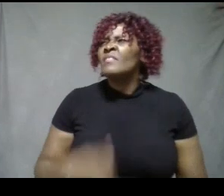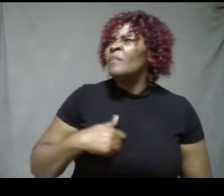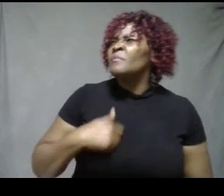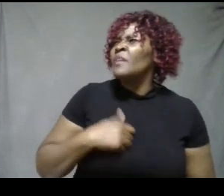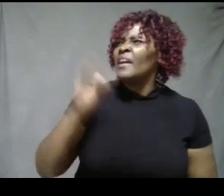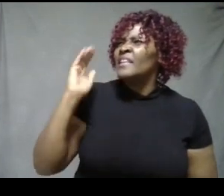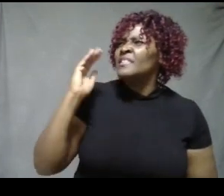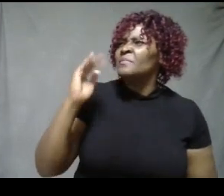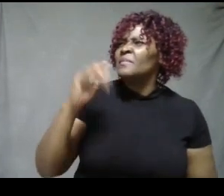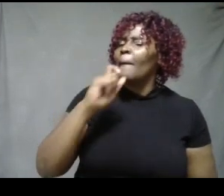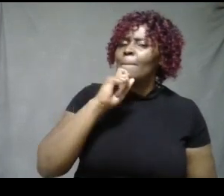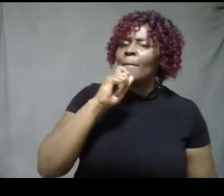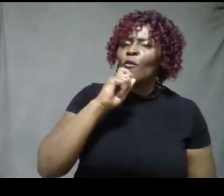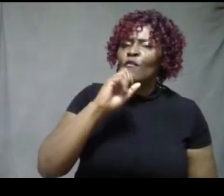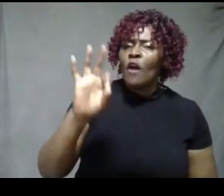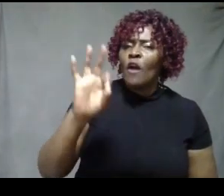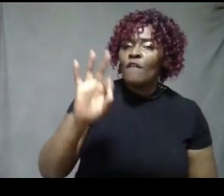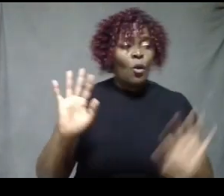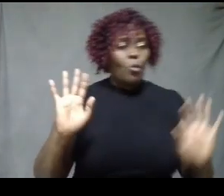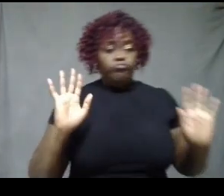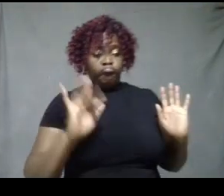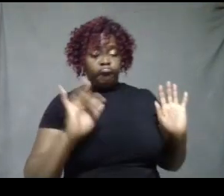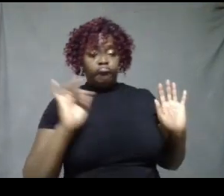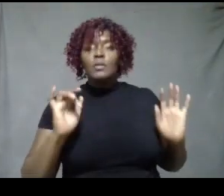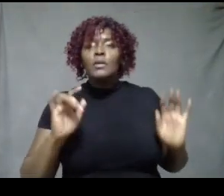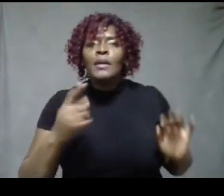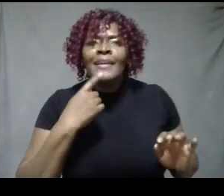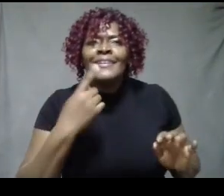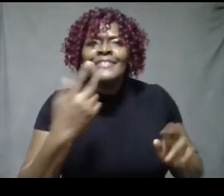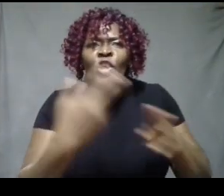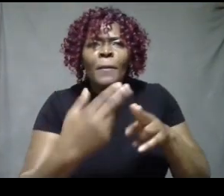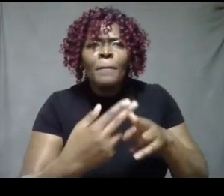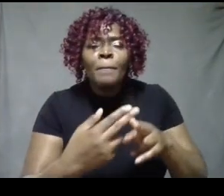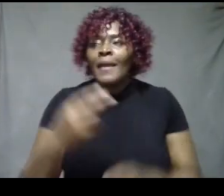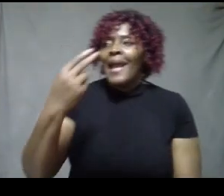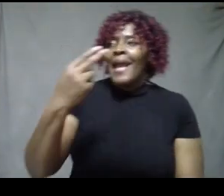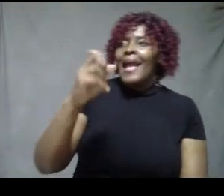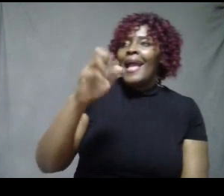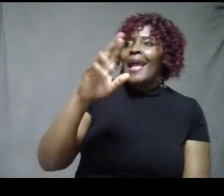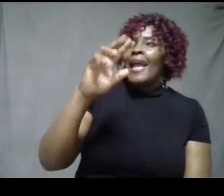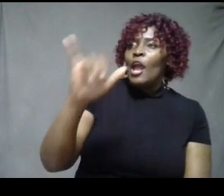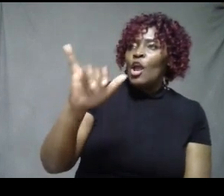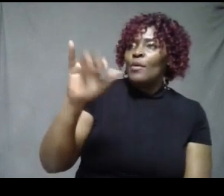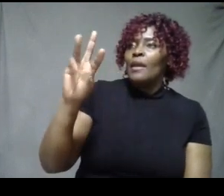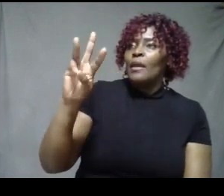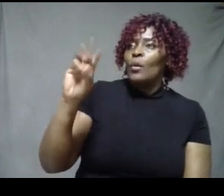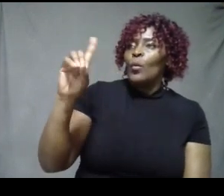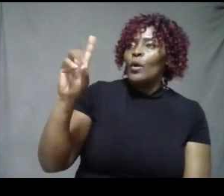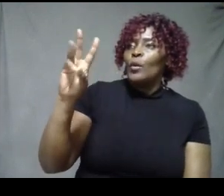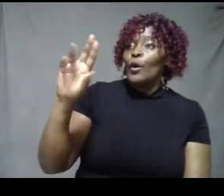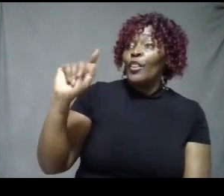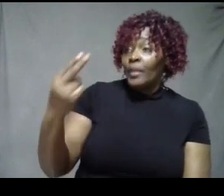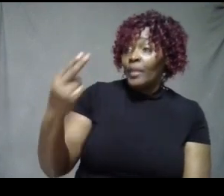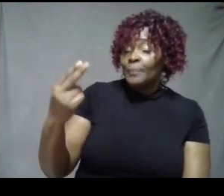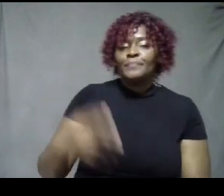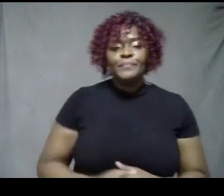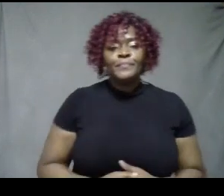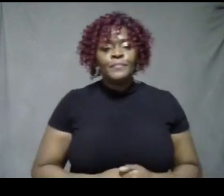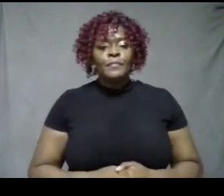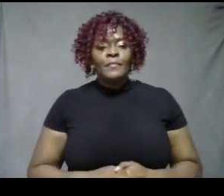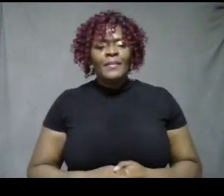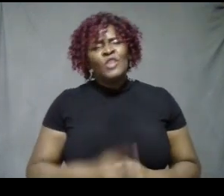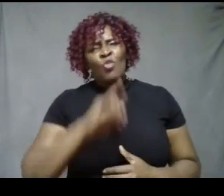one? Oh, no, didn't touch it. Anyhow, could you say your name for the record? Harry Woodworth, representing again. The concern a lot of us has had for this, I guess